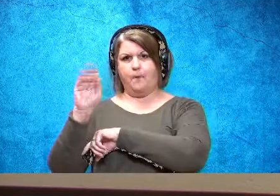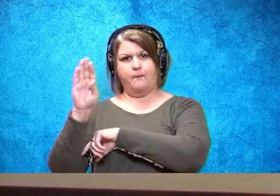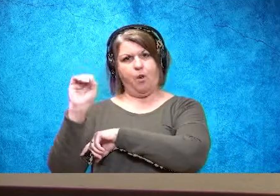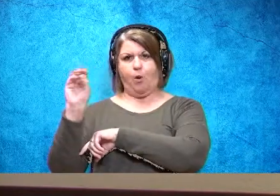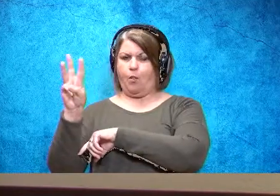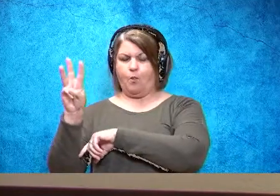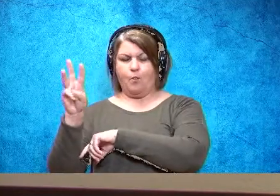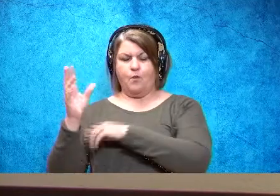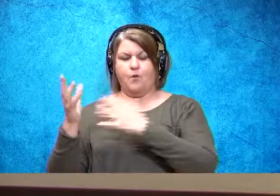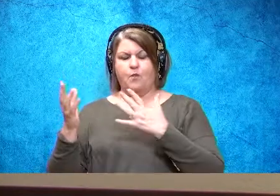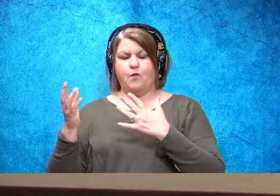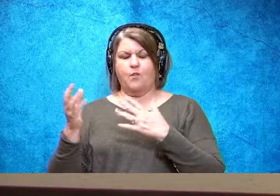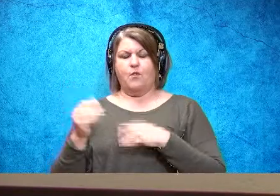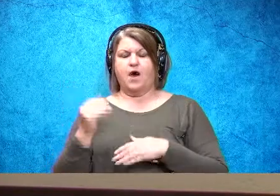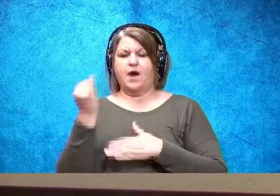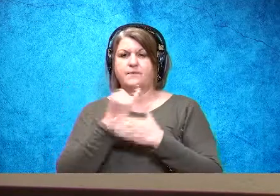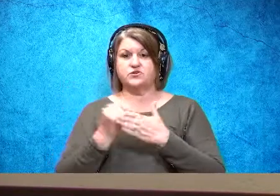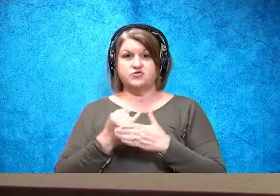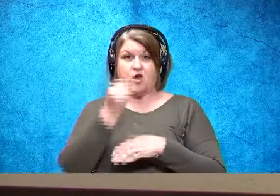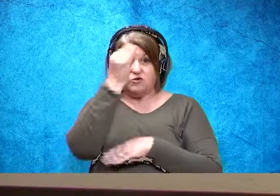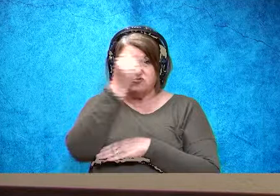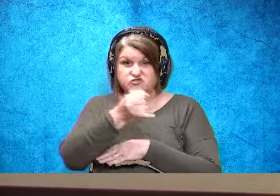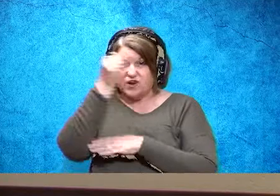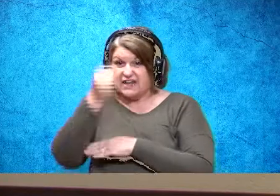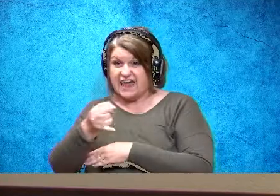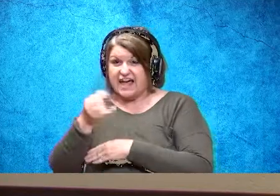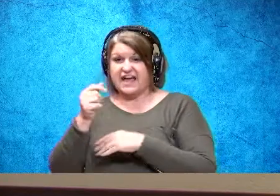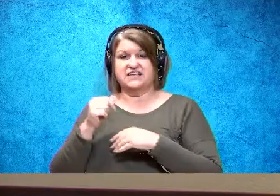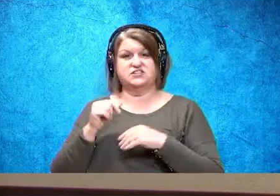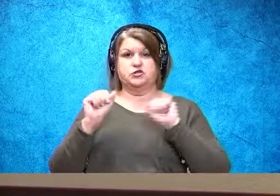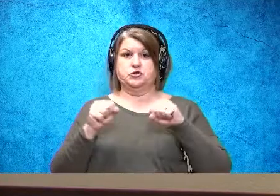some straight lines. You could draw zigzag.